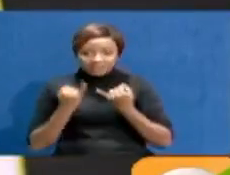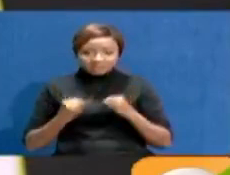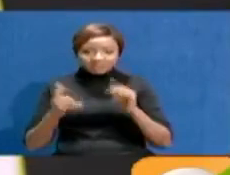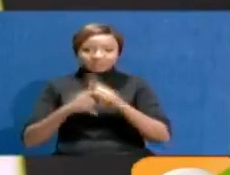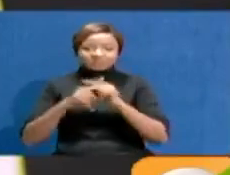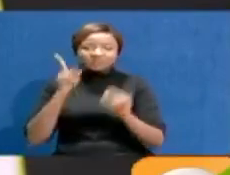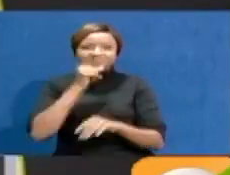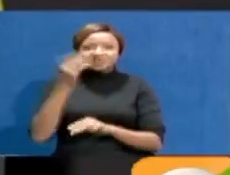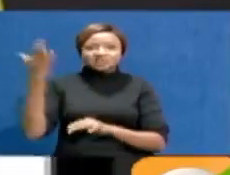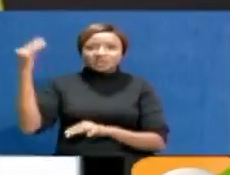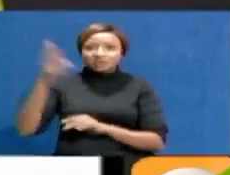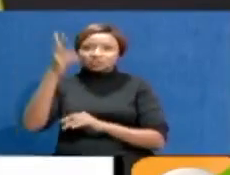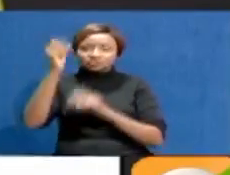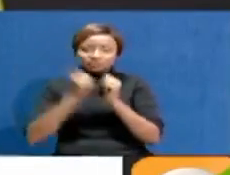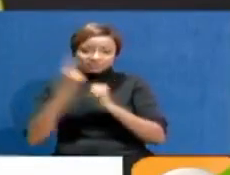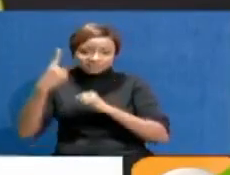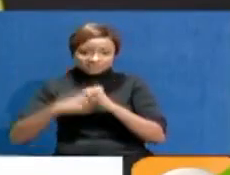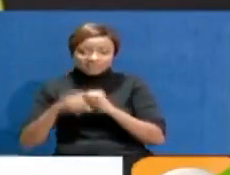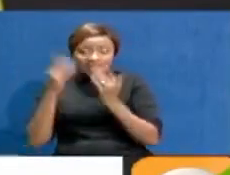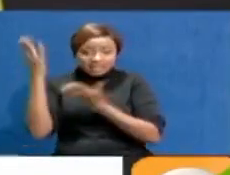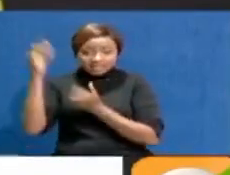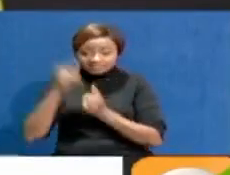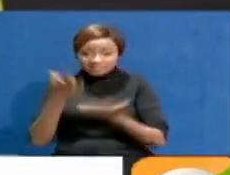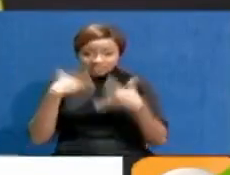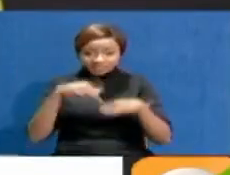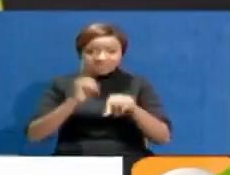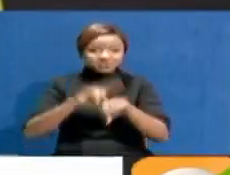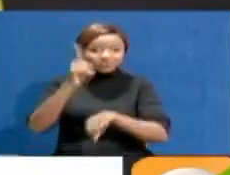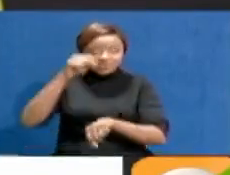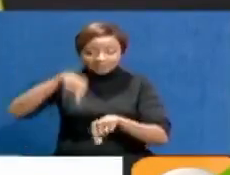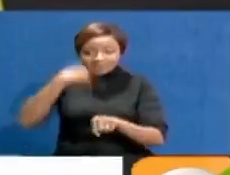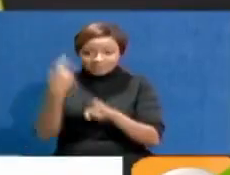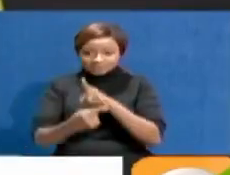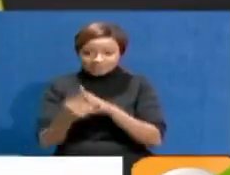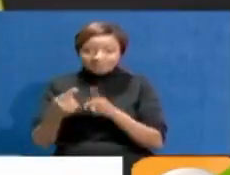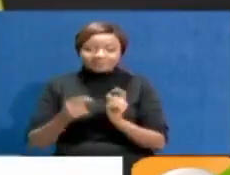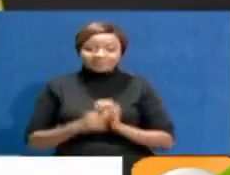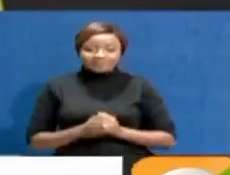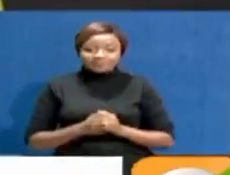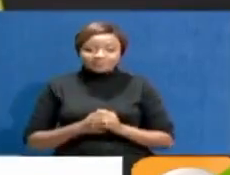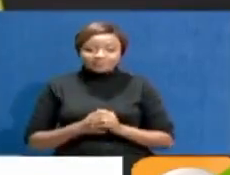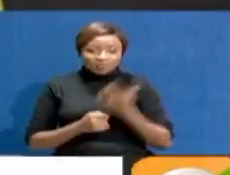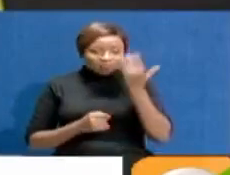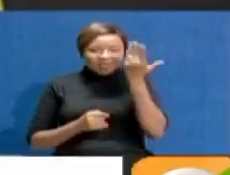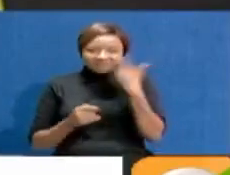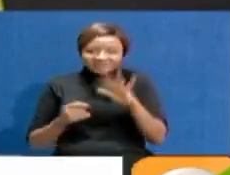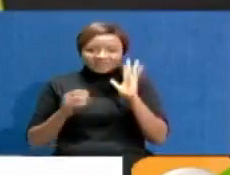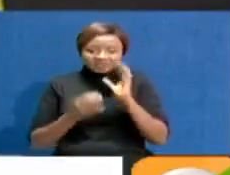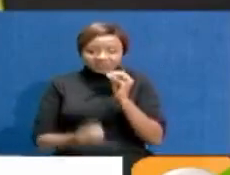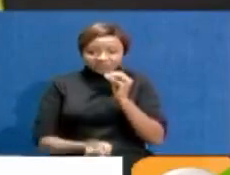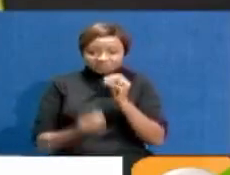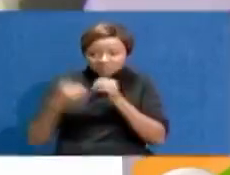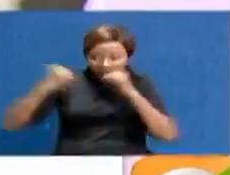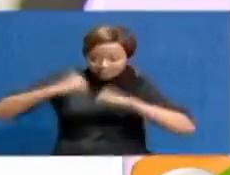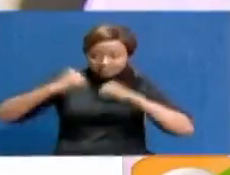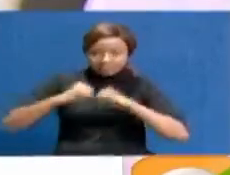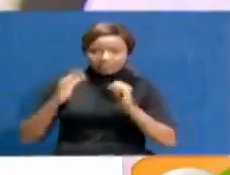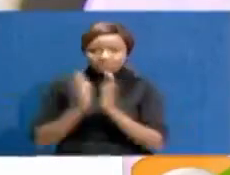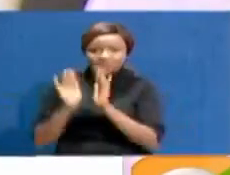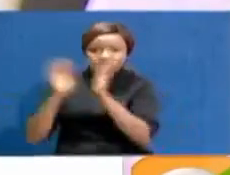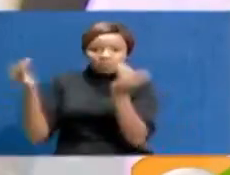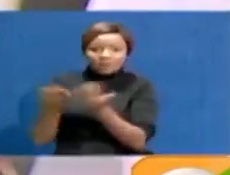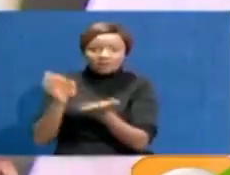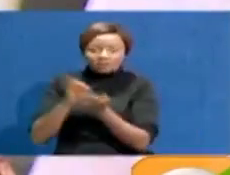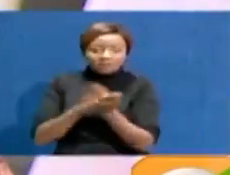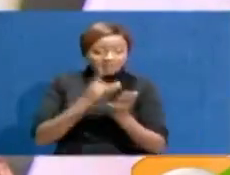in 2016 and is expected to close at the end of this year per the design we have put together with the World Bank.